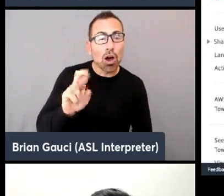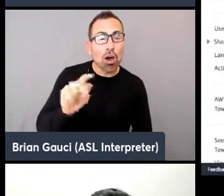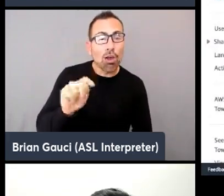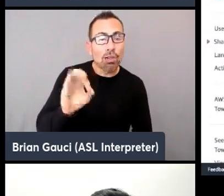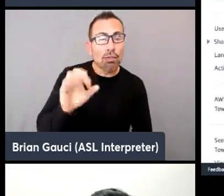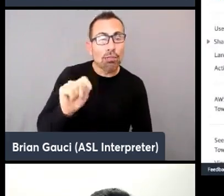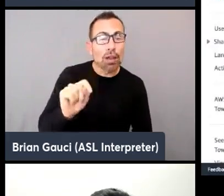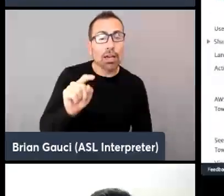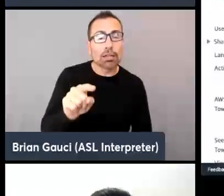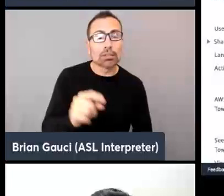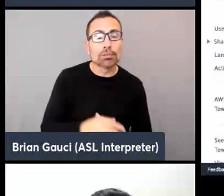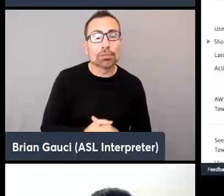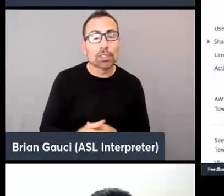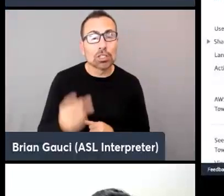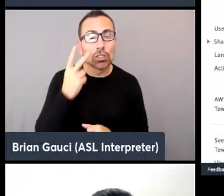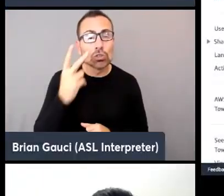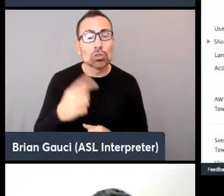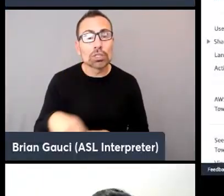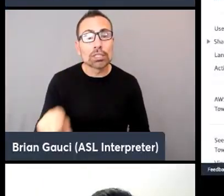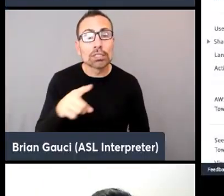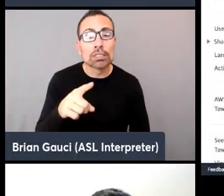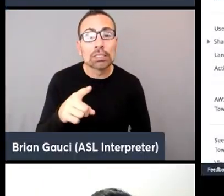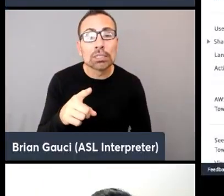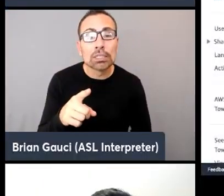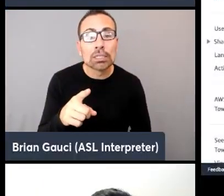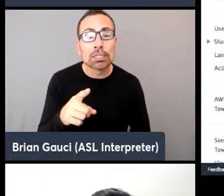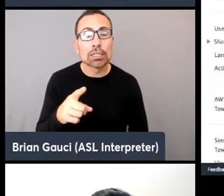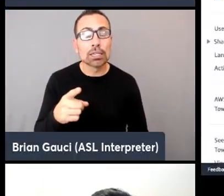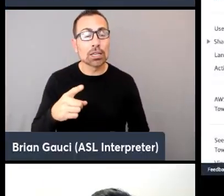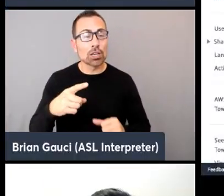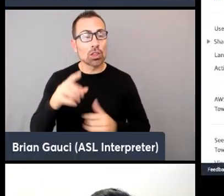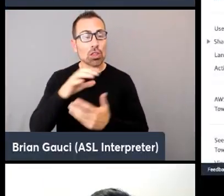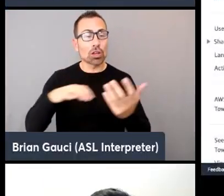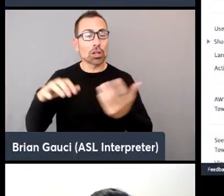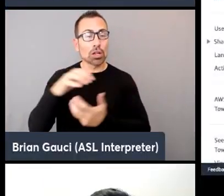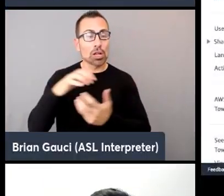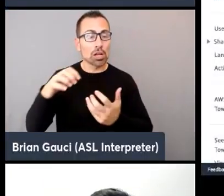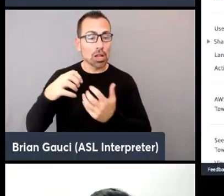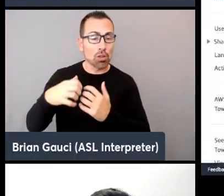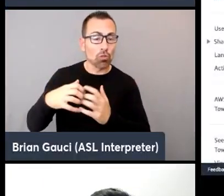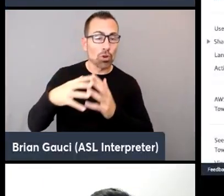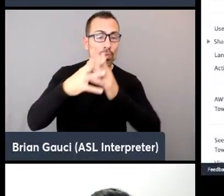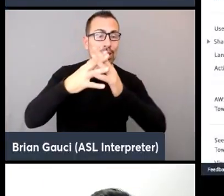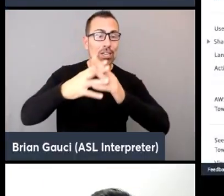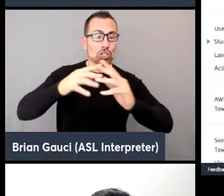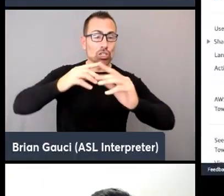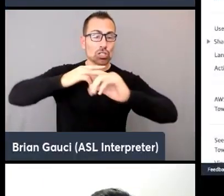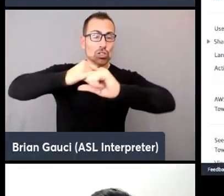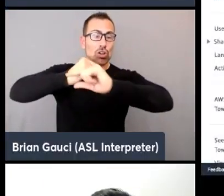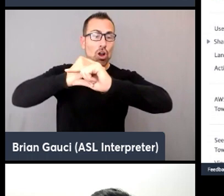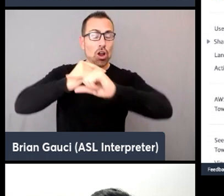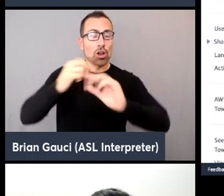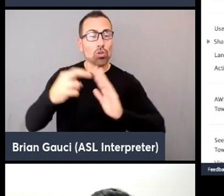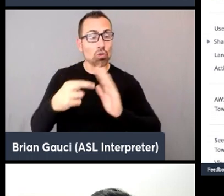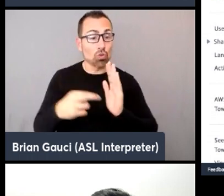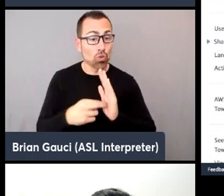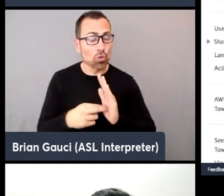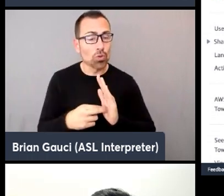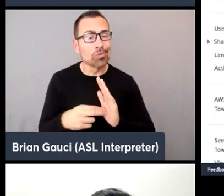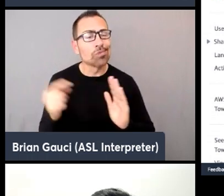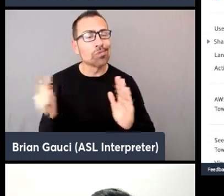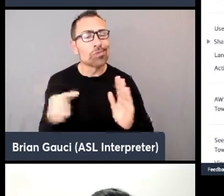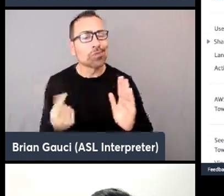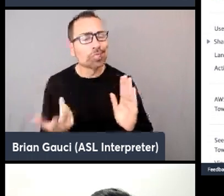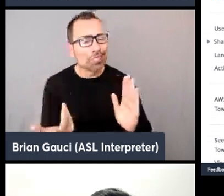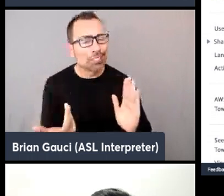the CloudFormation Guard rule. And what that does is that CloudFormation Guard rule lays out the intent